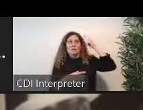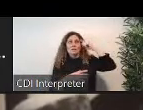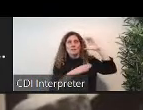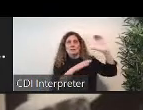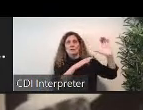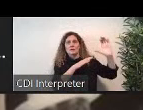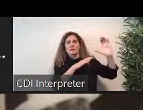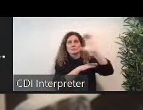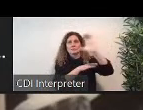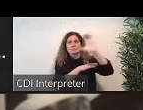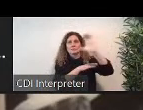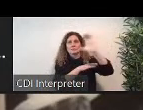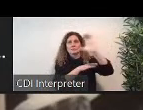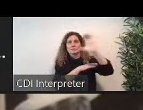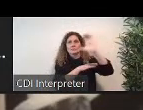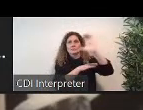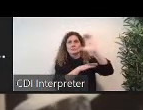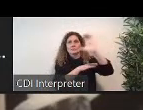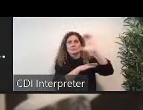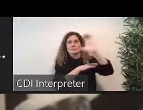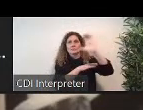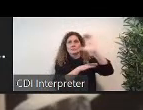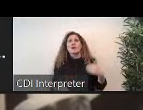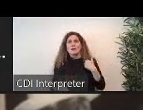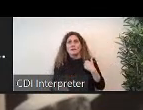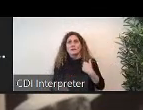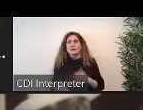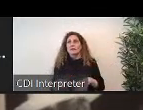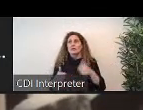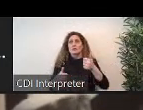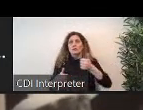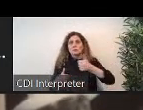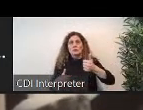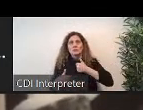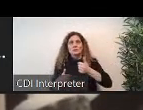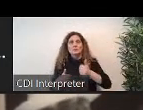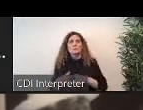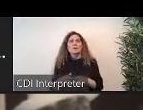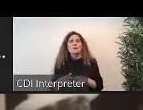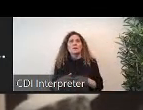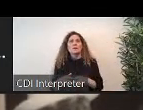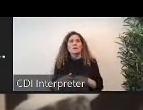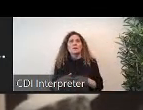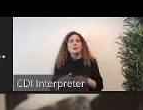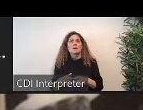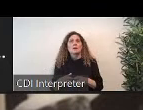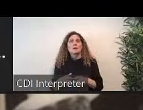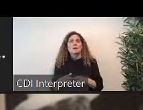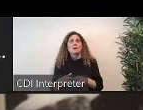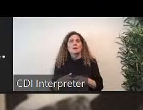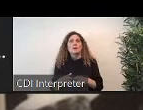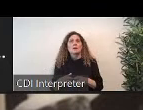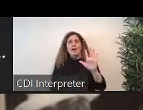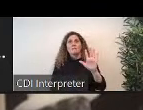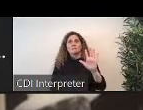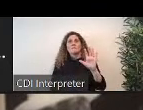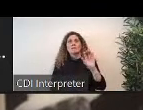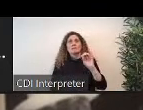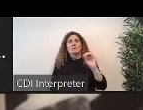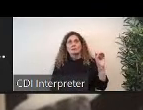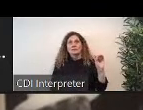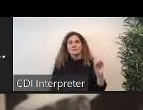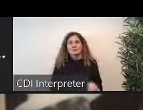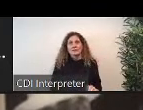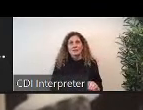public safety, and local revenue. Specifically, the 0.5% sales tax option for counties, which is subject to voter referendum, a